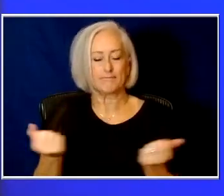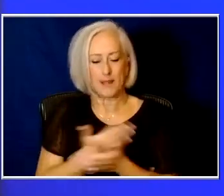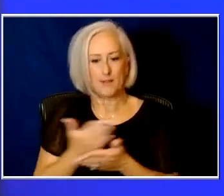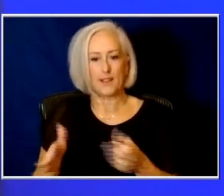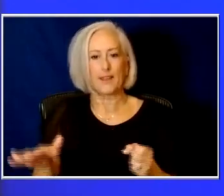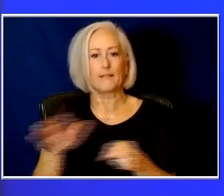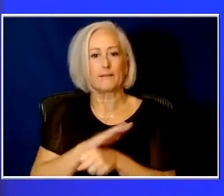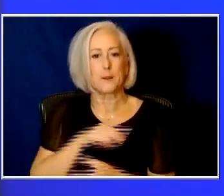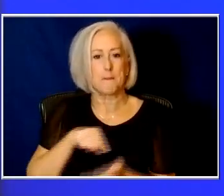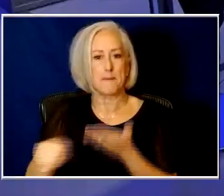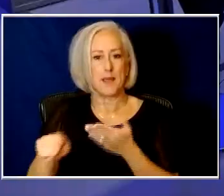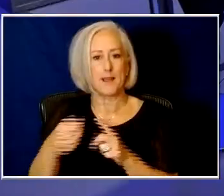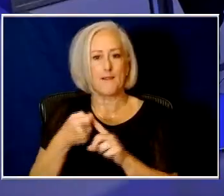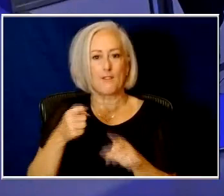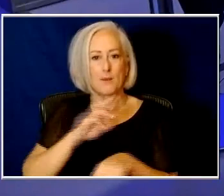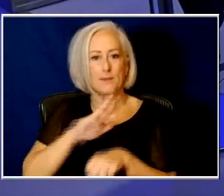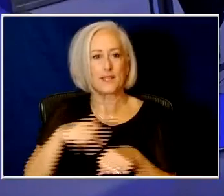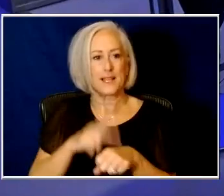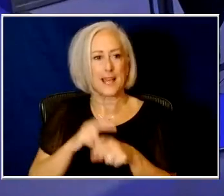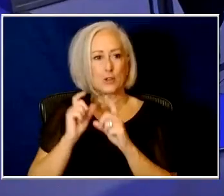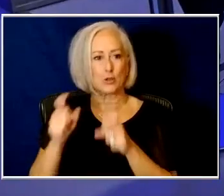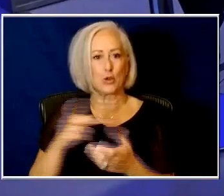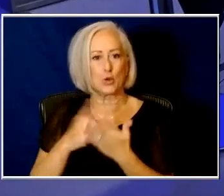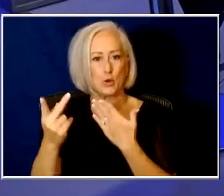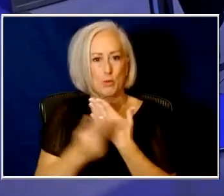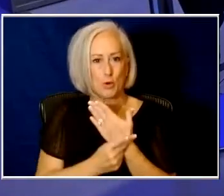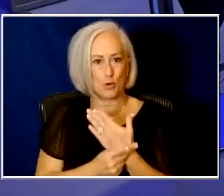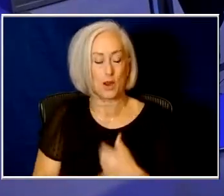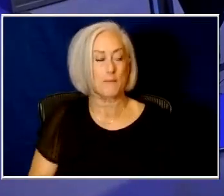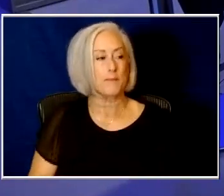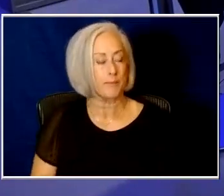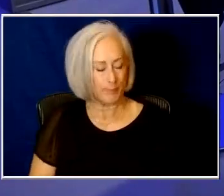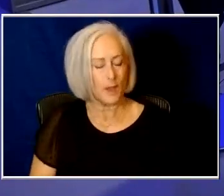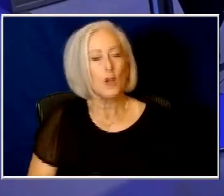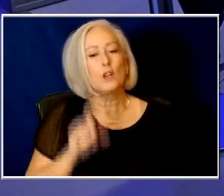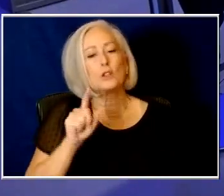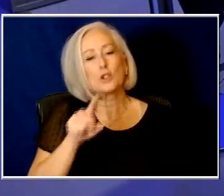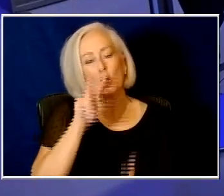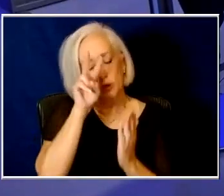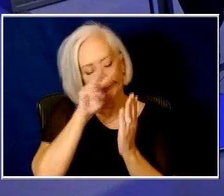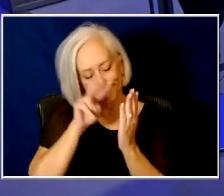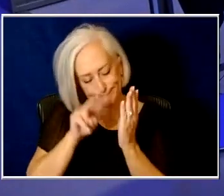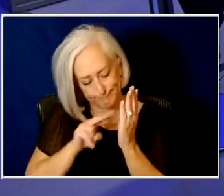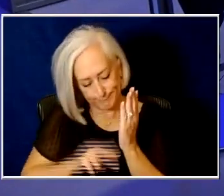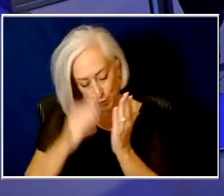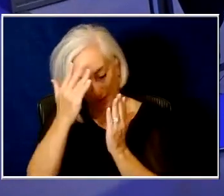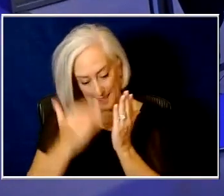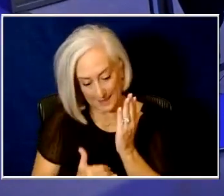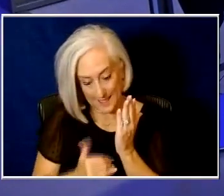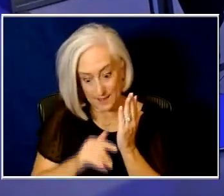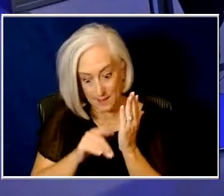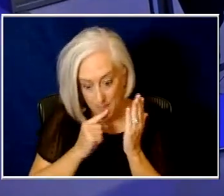the National Marrow Donor Program. All right, so you look through the thing, you find this match, what's your next step? Well, it's a little bit